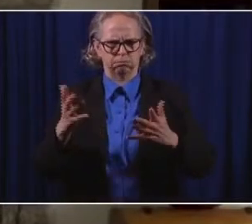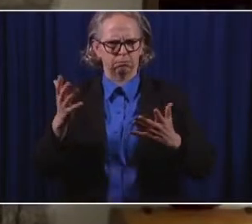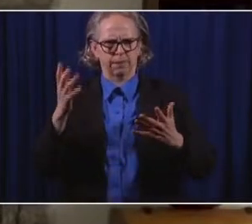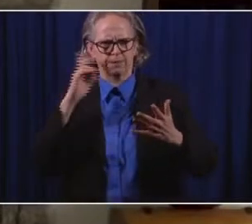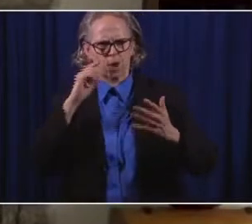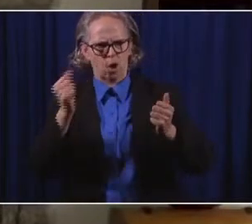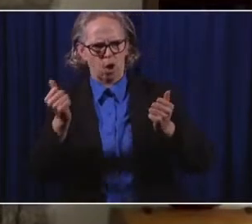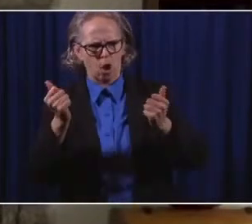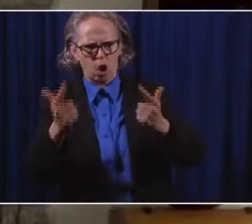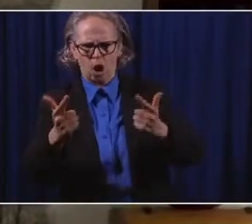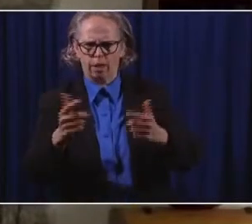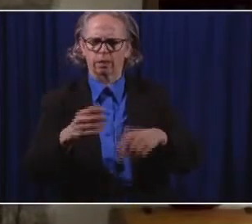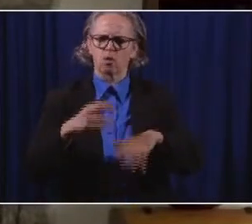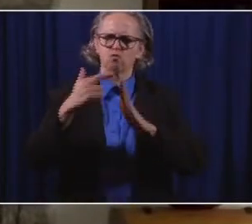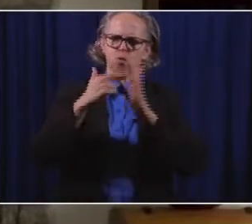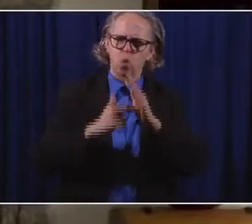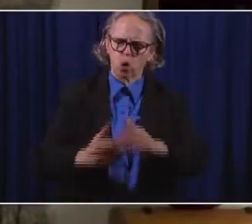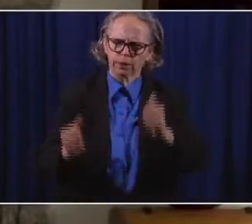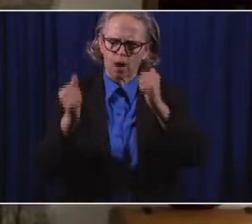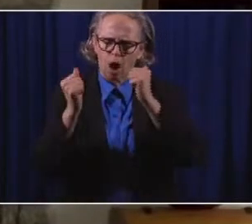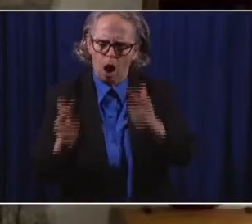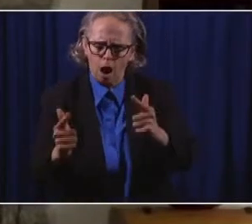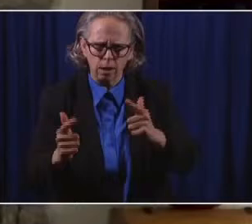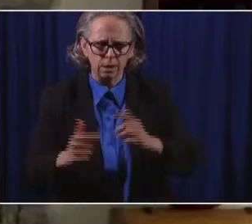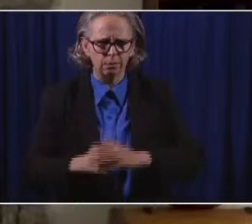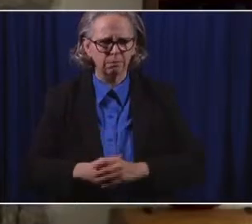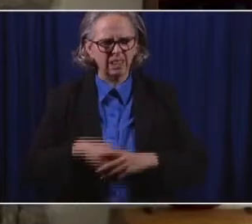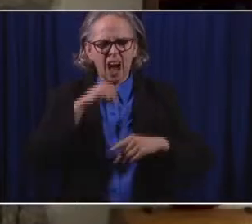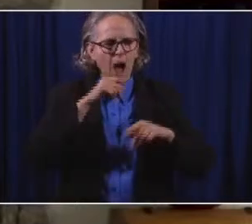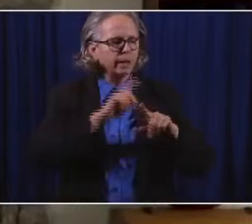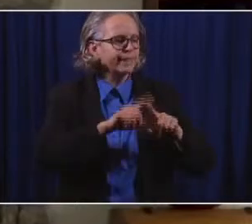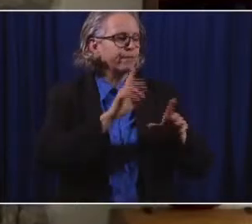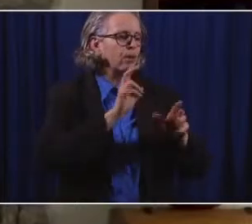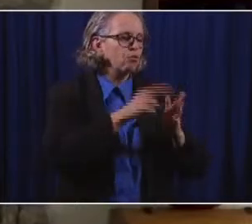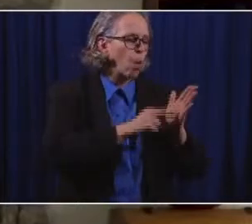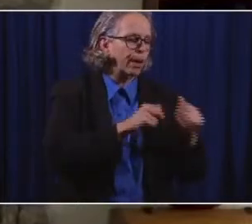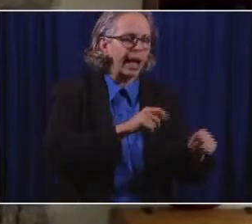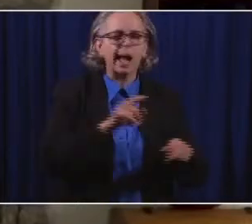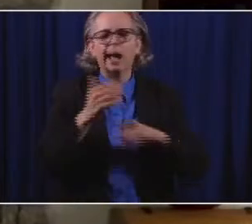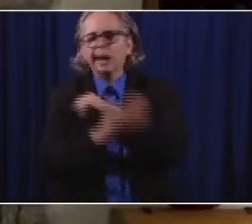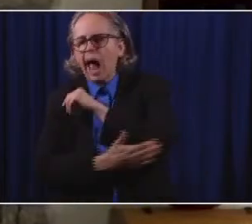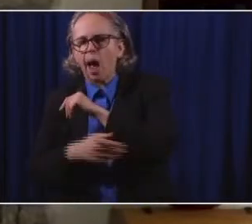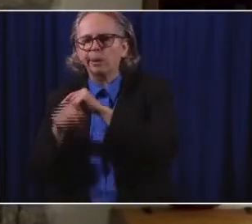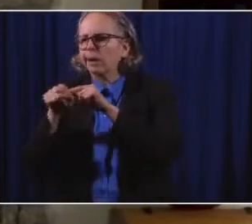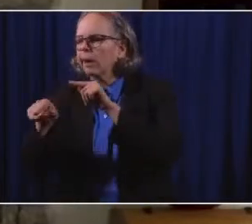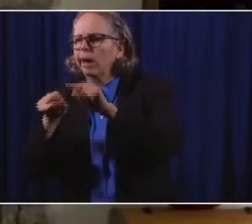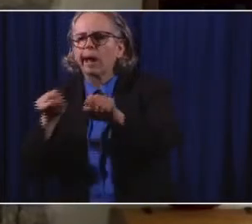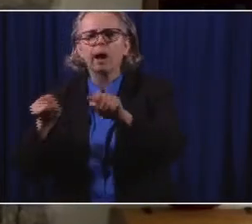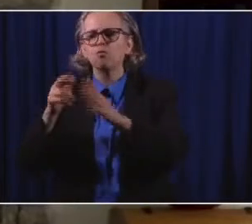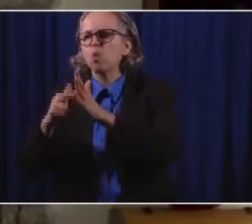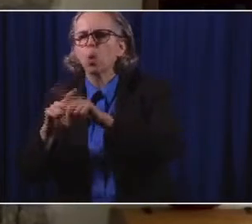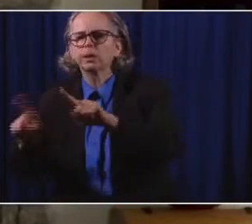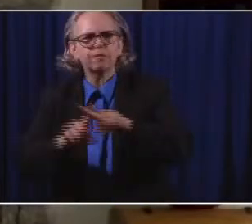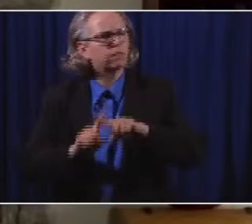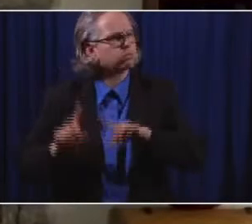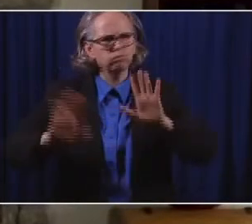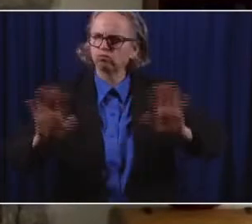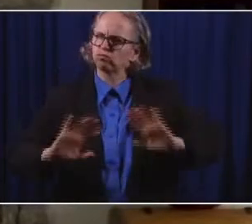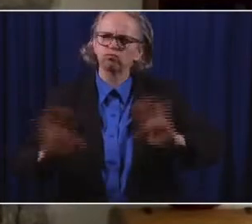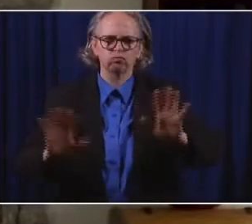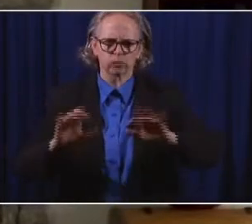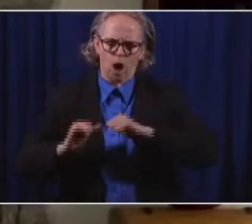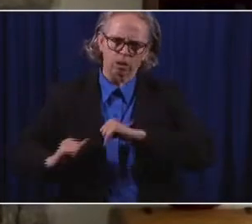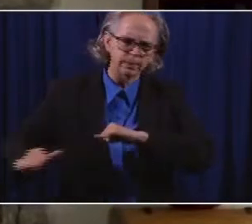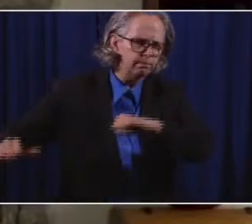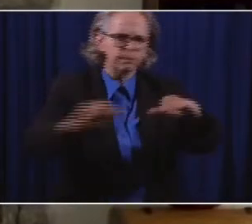it equally. We know that legally, if there's any discrepancy between one county and another, the burden's upon you to show why